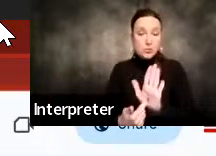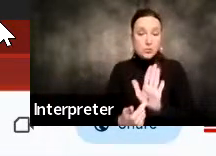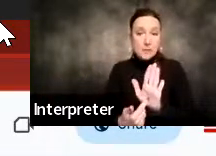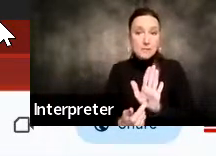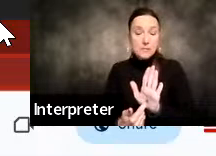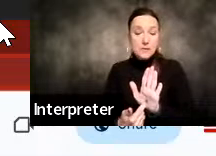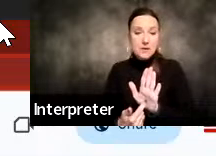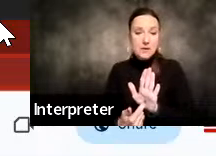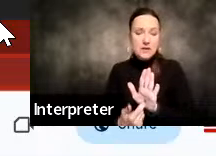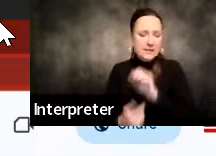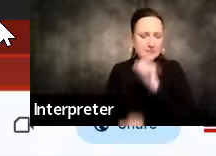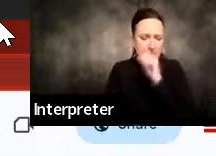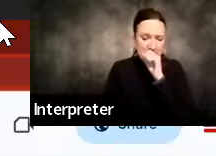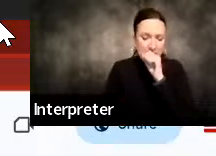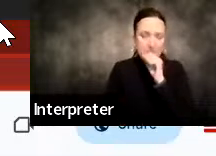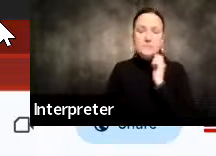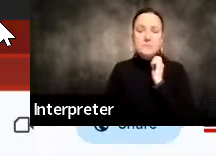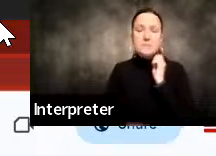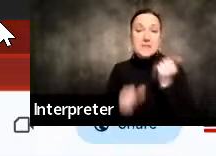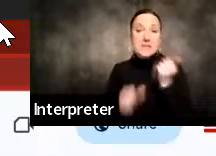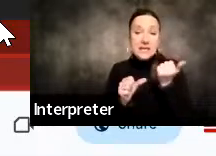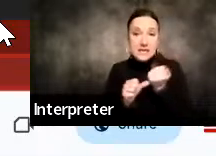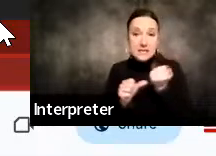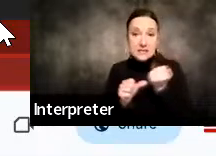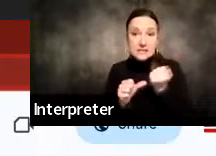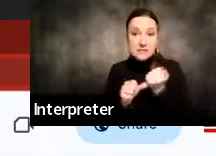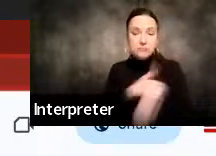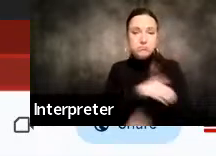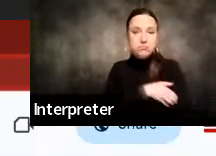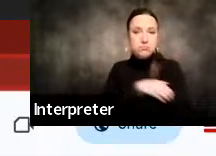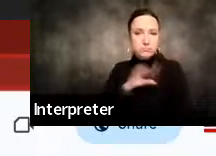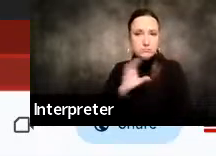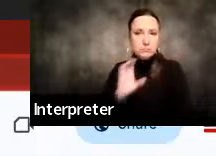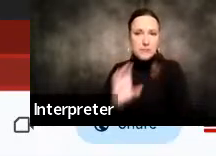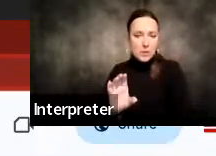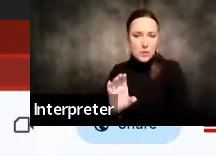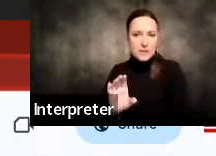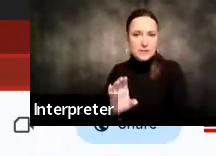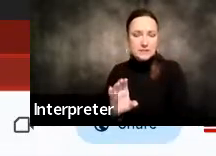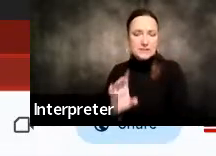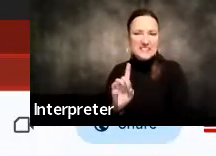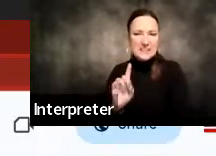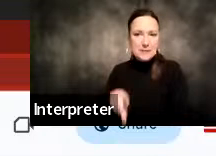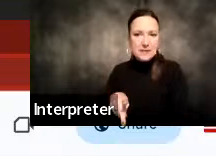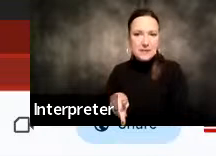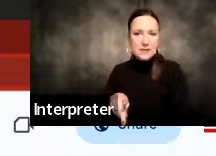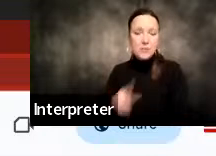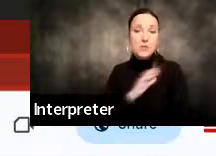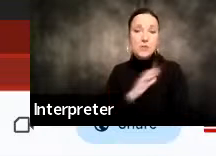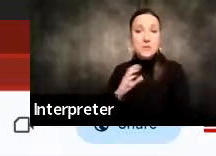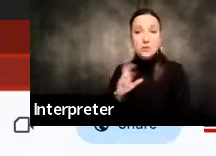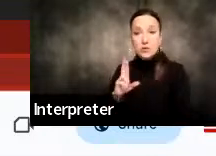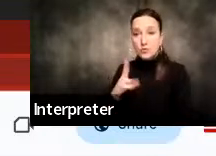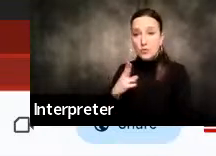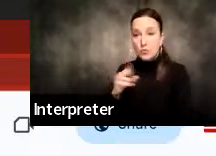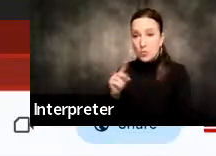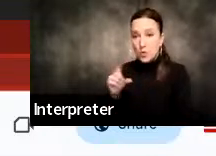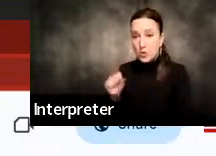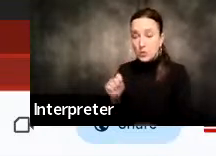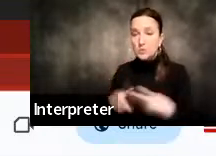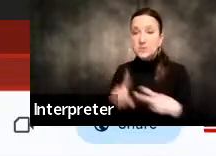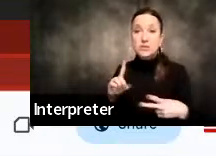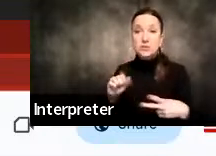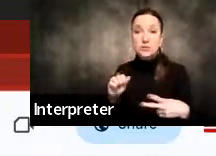were assisted with Empowerment DC with Commissioner Rhodes and Commissioner